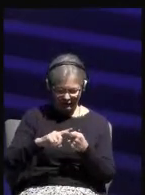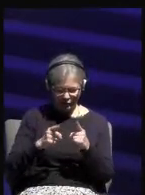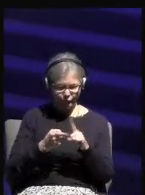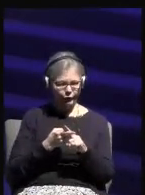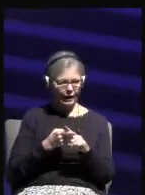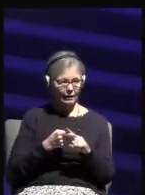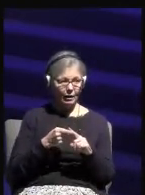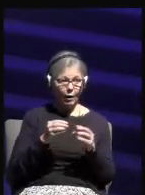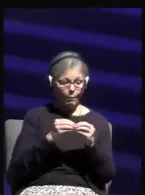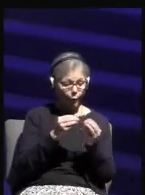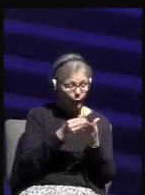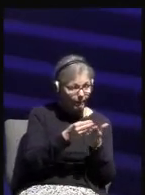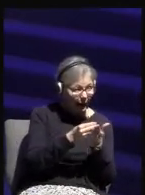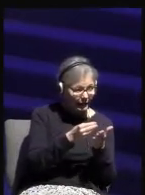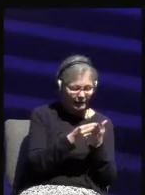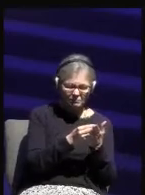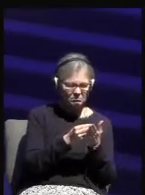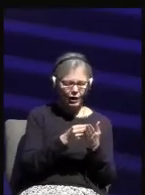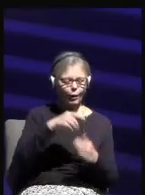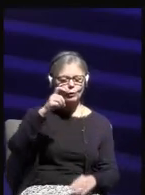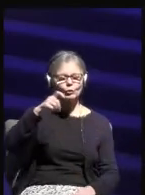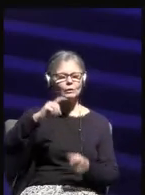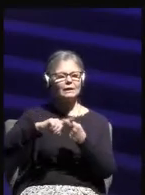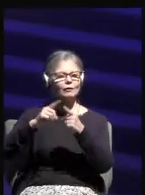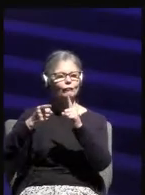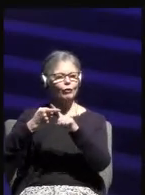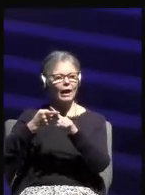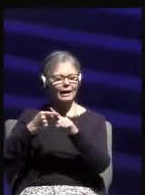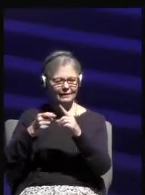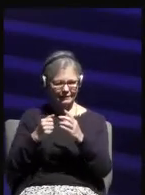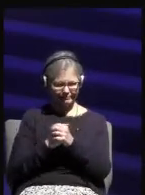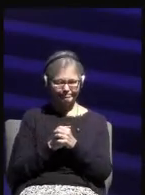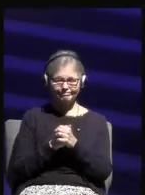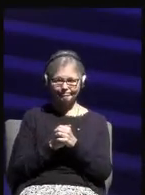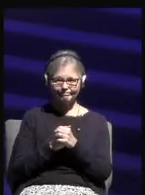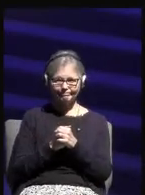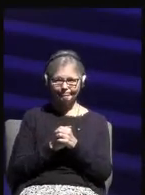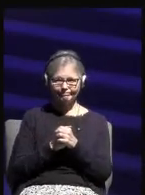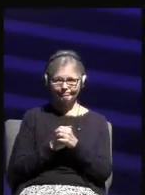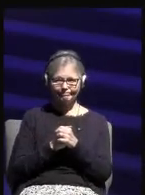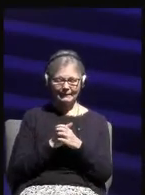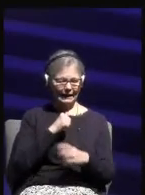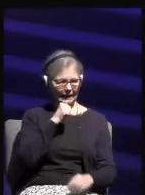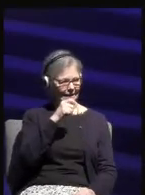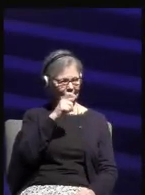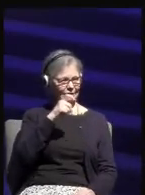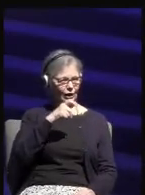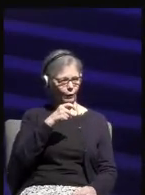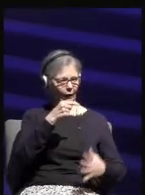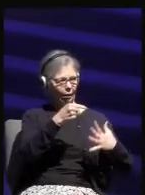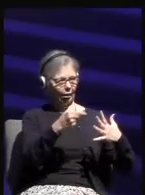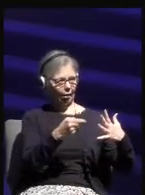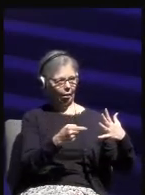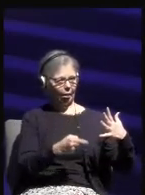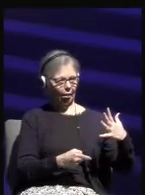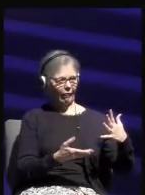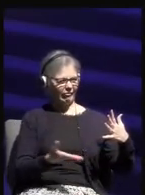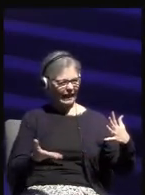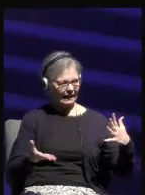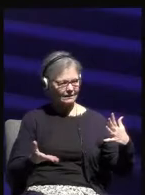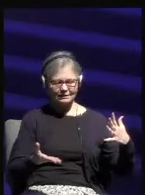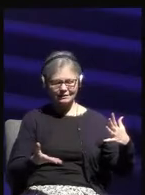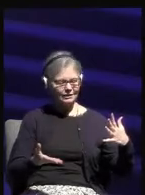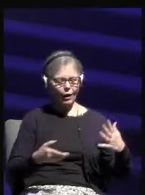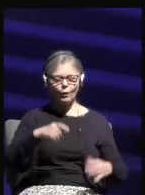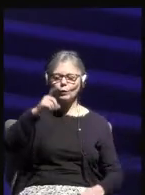need a friend. You don't need another relationship. You need a friend. You don't need all the material things of the world.